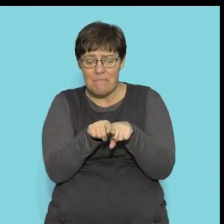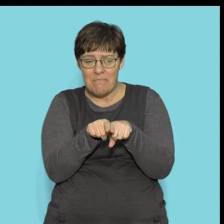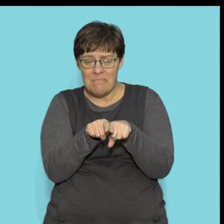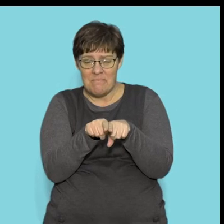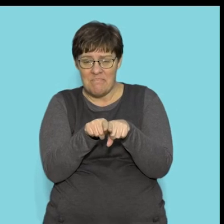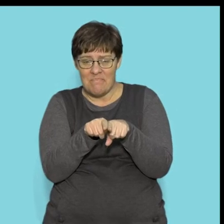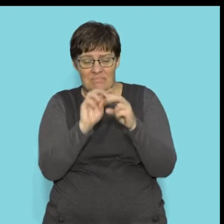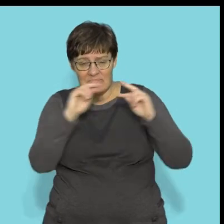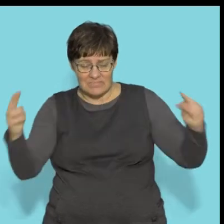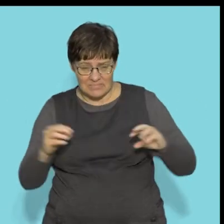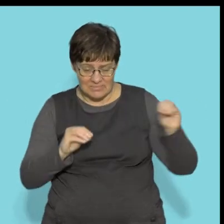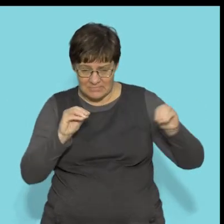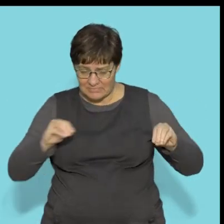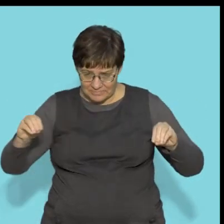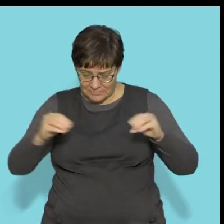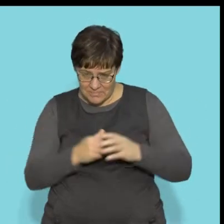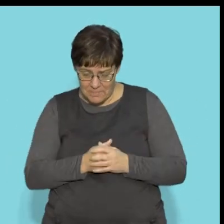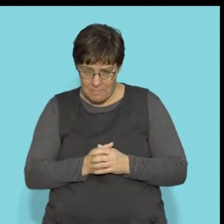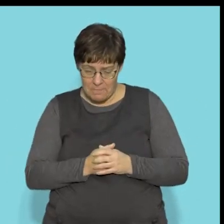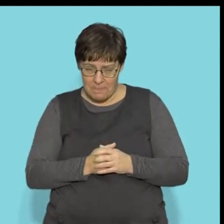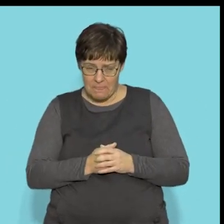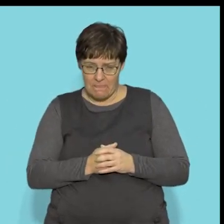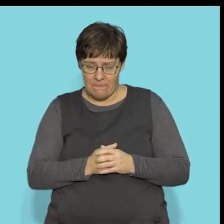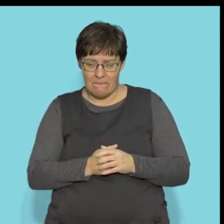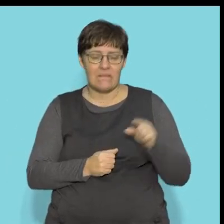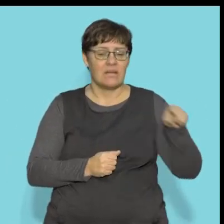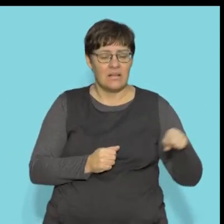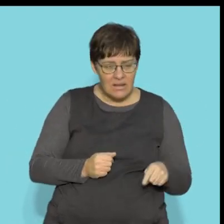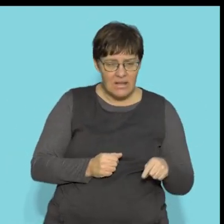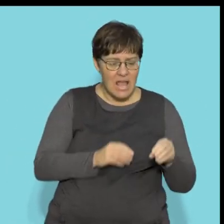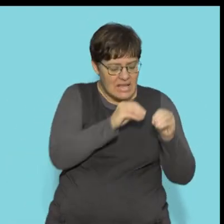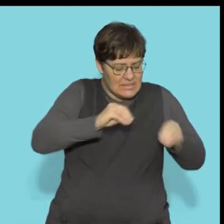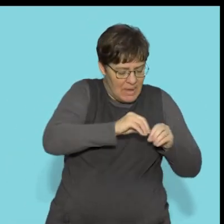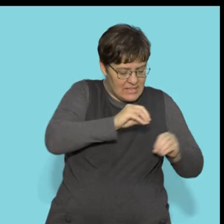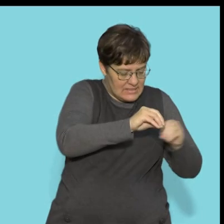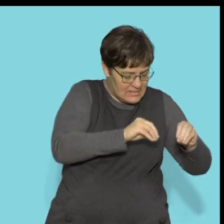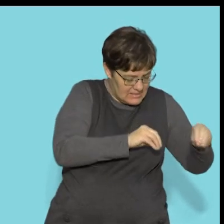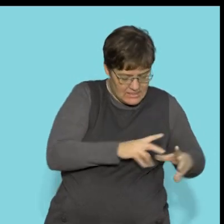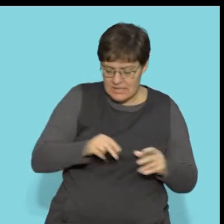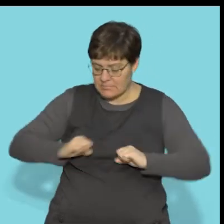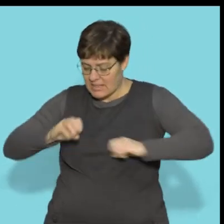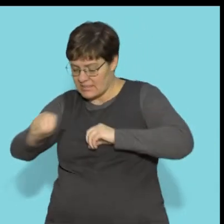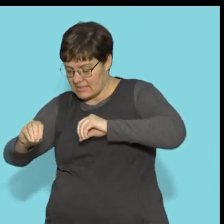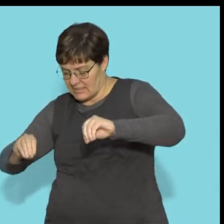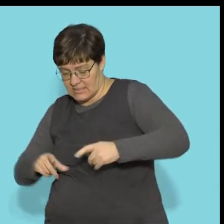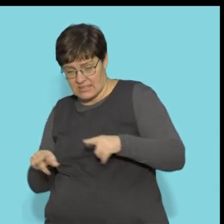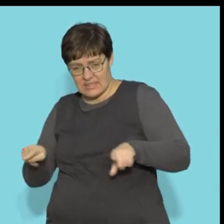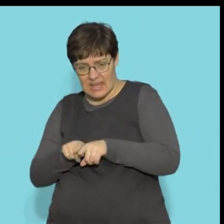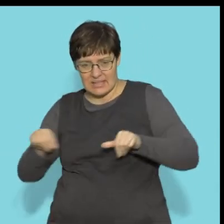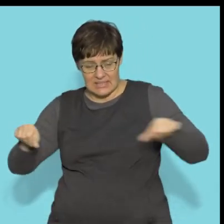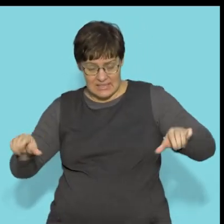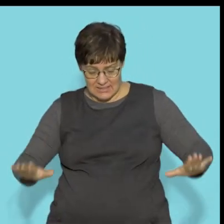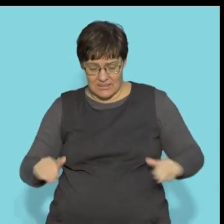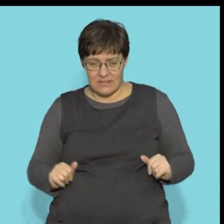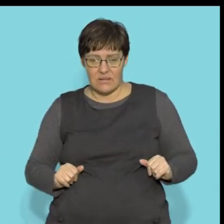She put all the pots, or both pots, on the warm windowsill. She watered them both identical amounts